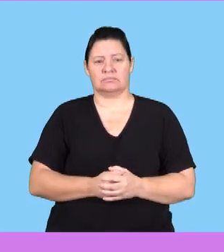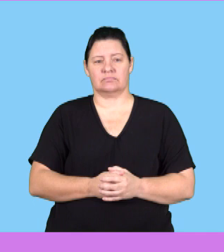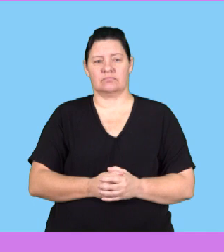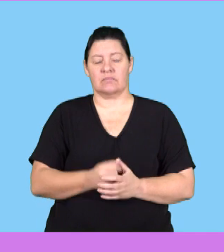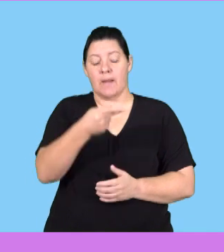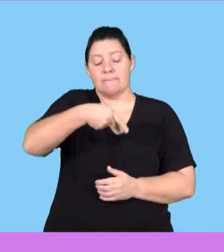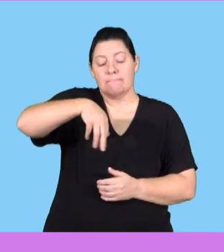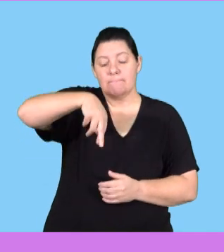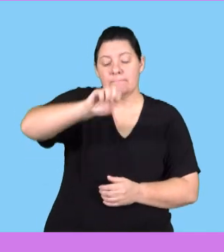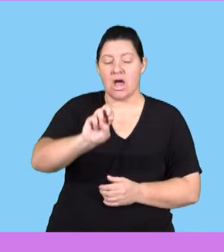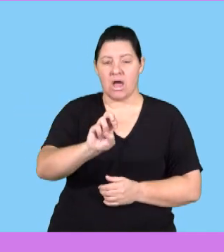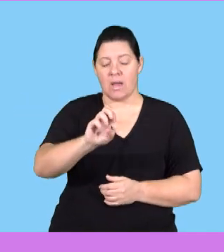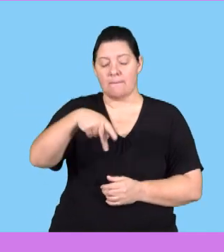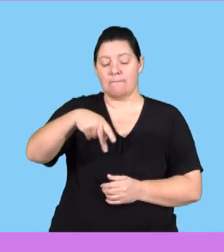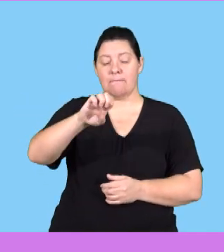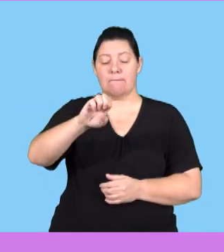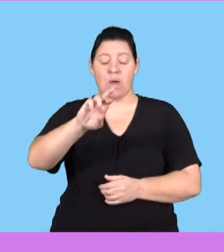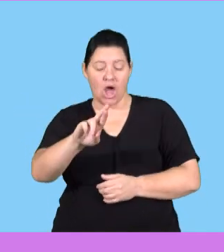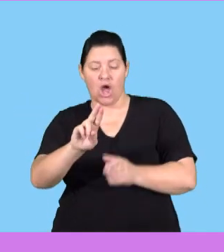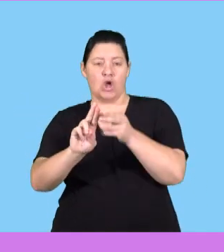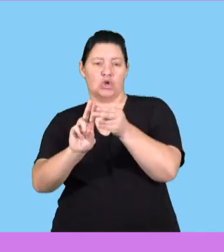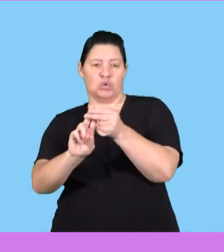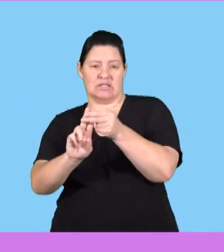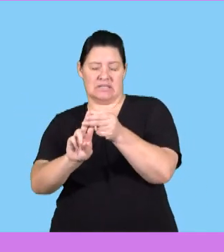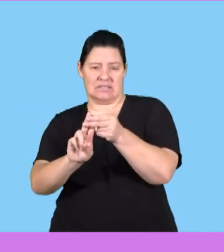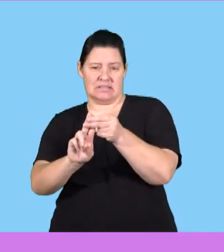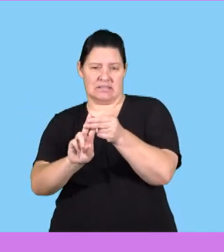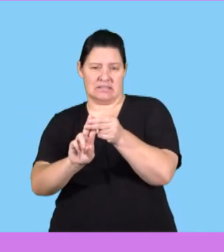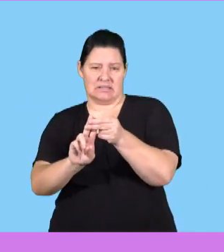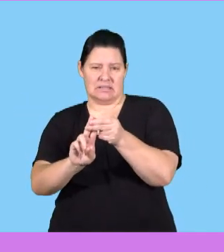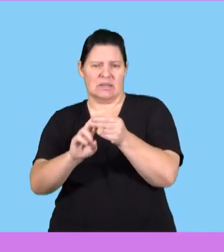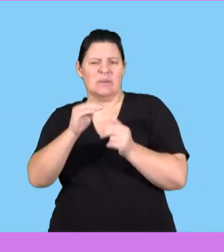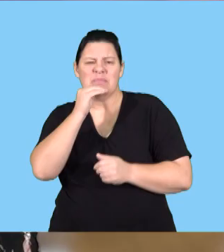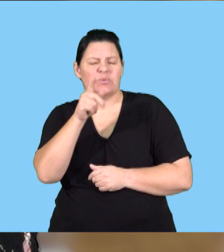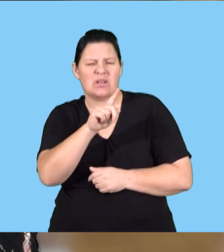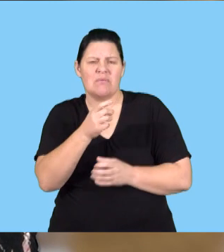having per unit meaning. Remember,